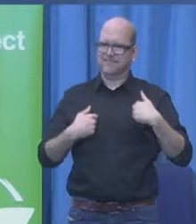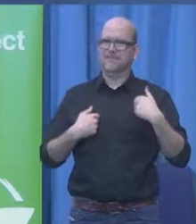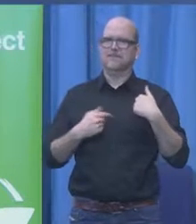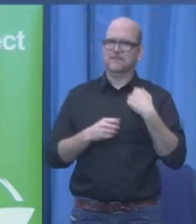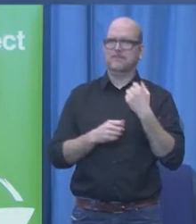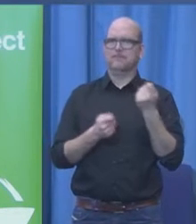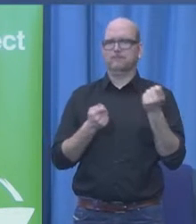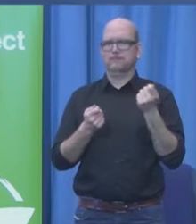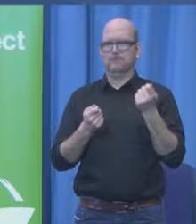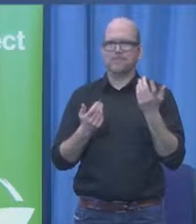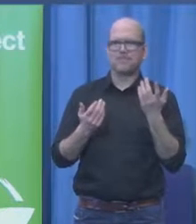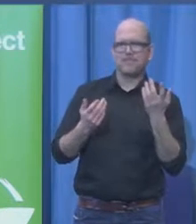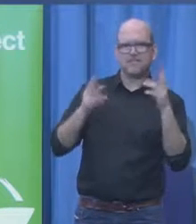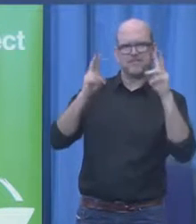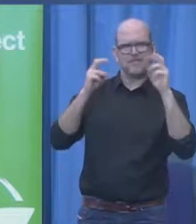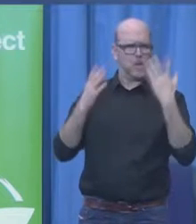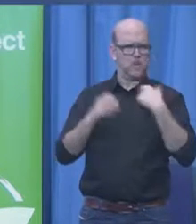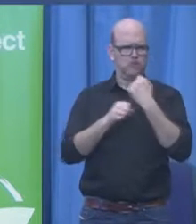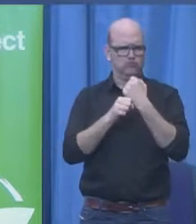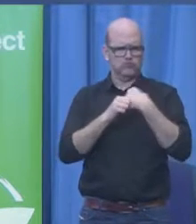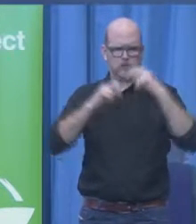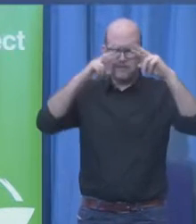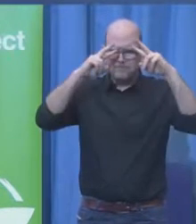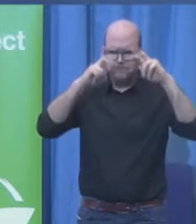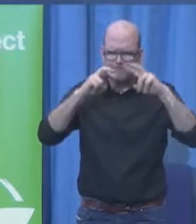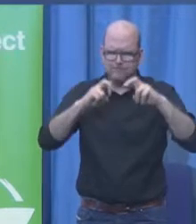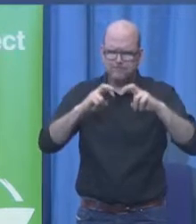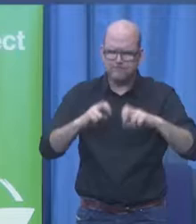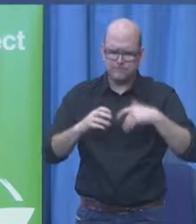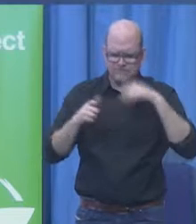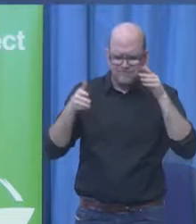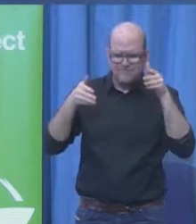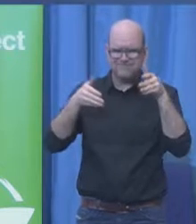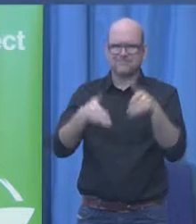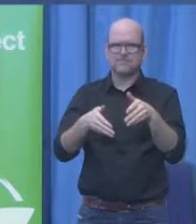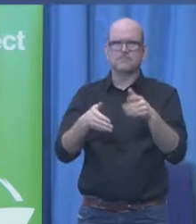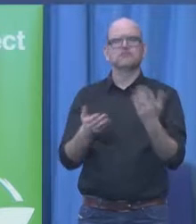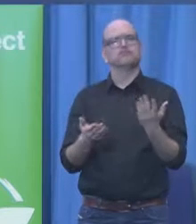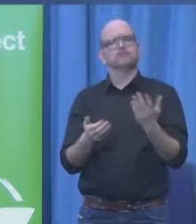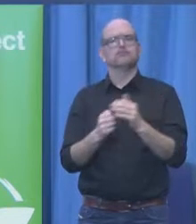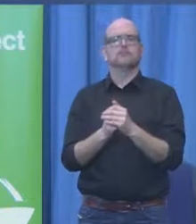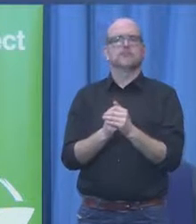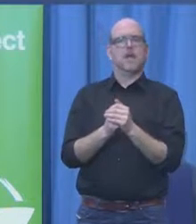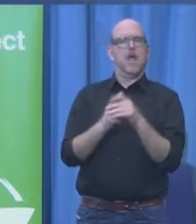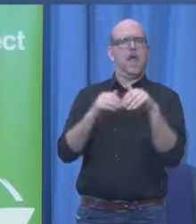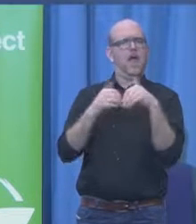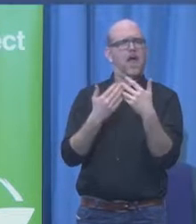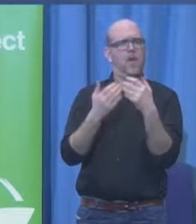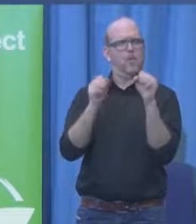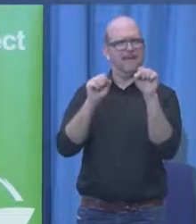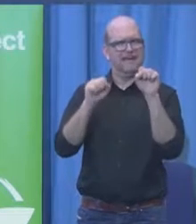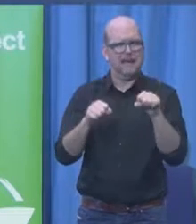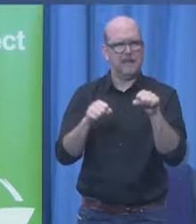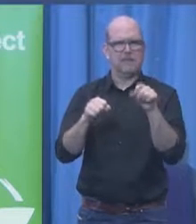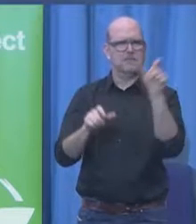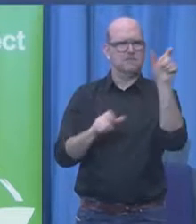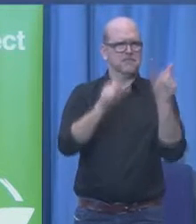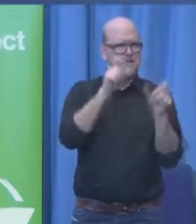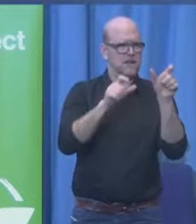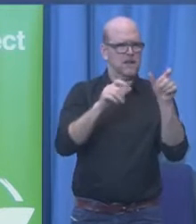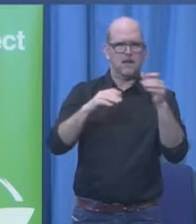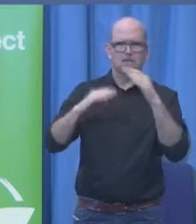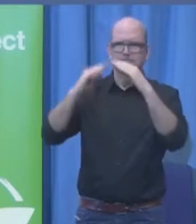Project. And this year we concentrated on employment policies, which was very exciting, which took us around the world. We had